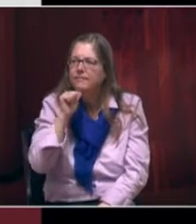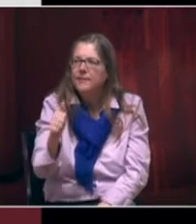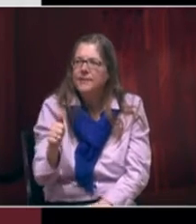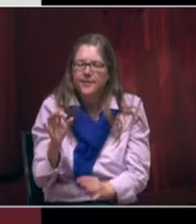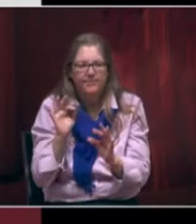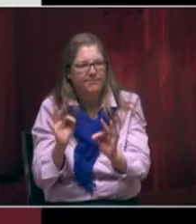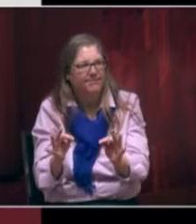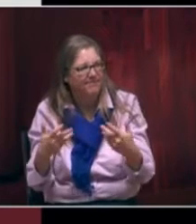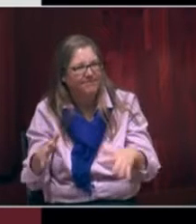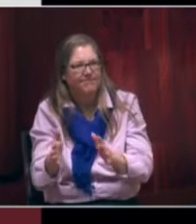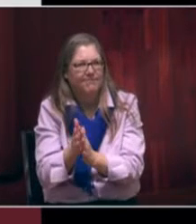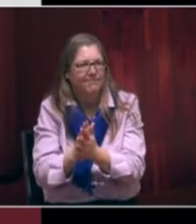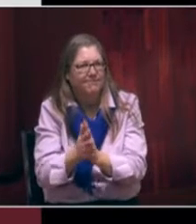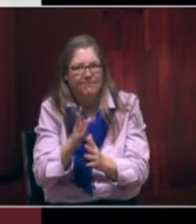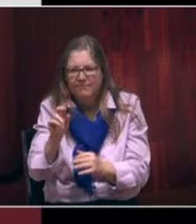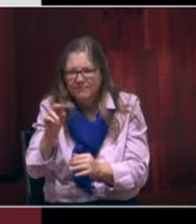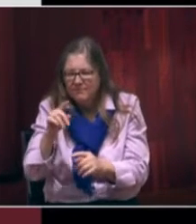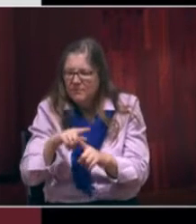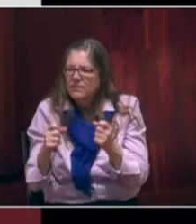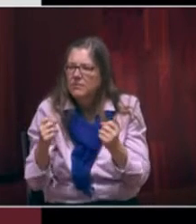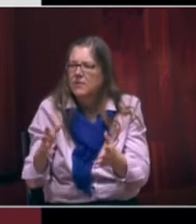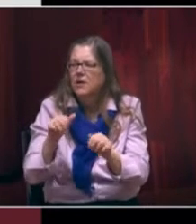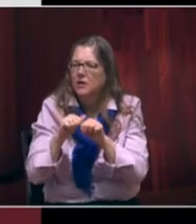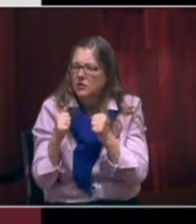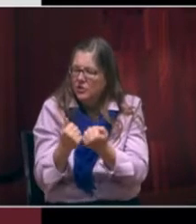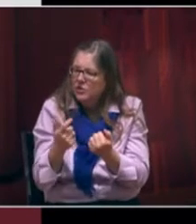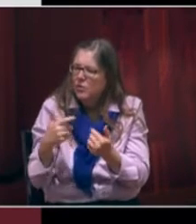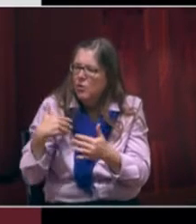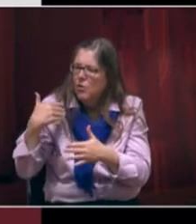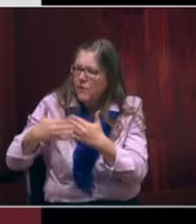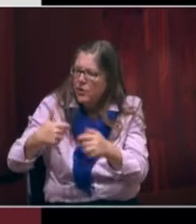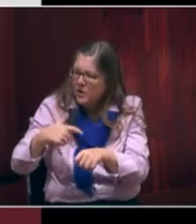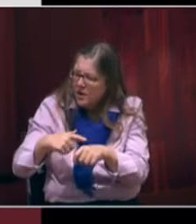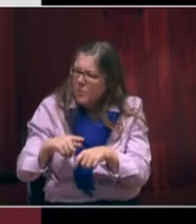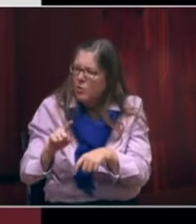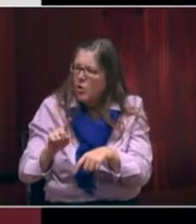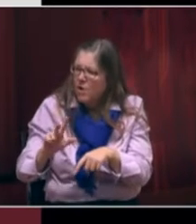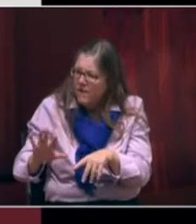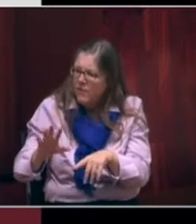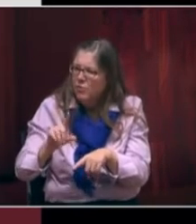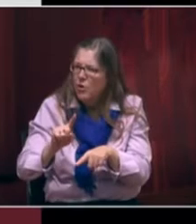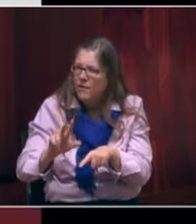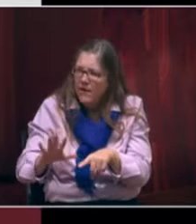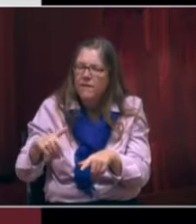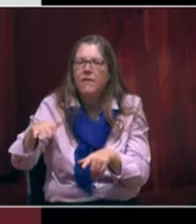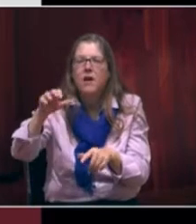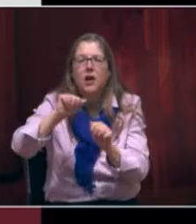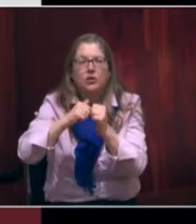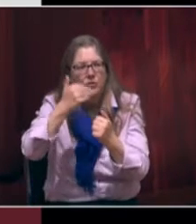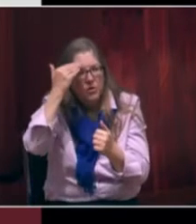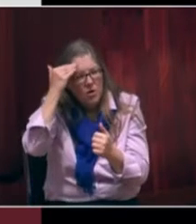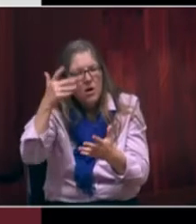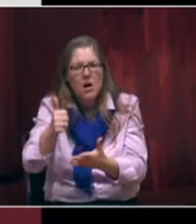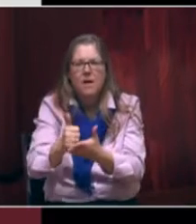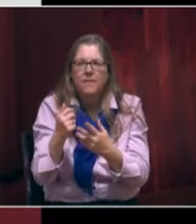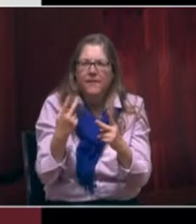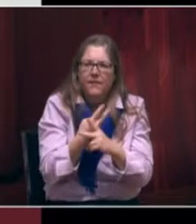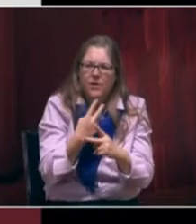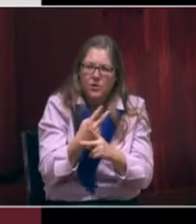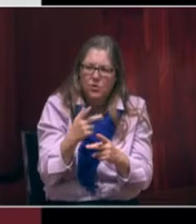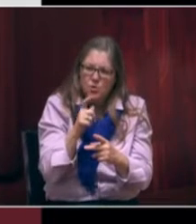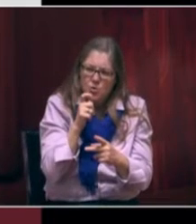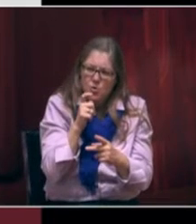review, but some agencies have lost their 135s over time, so it's reassuring to know what the 135 is. It may help you in figuring out who on your